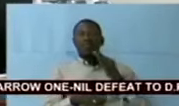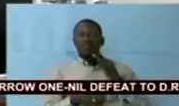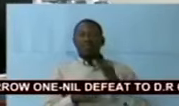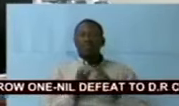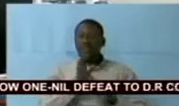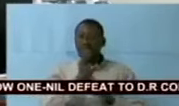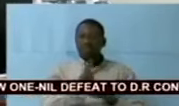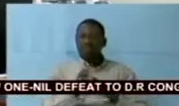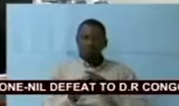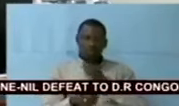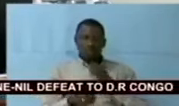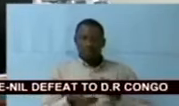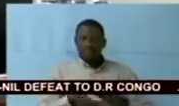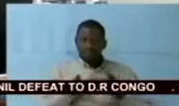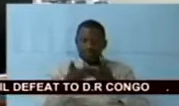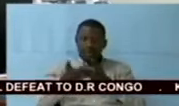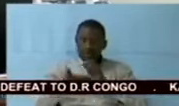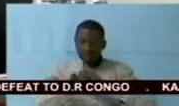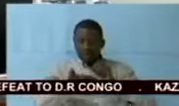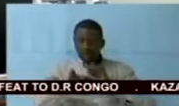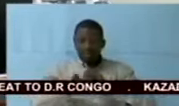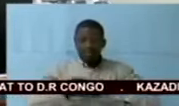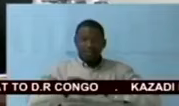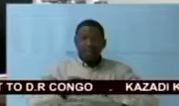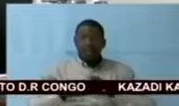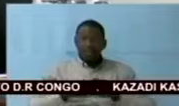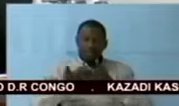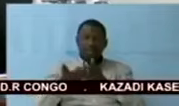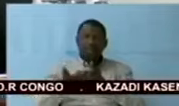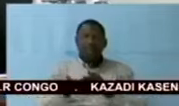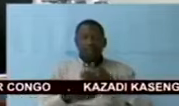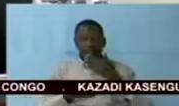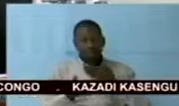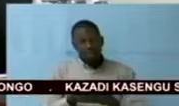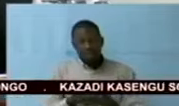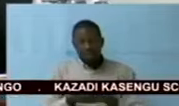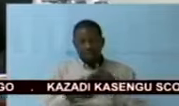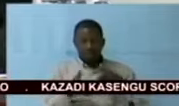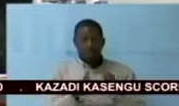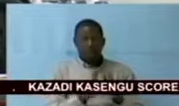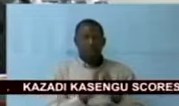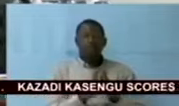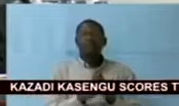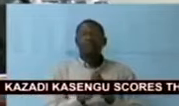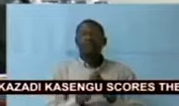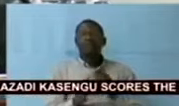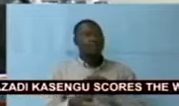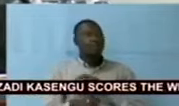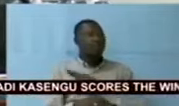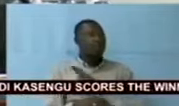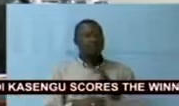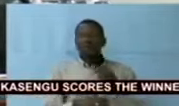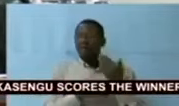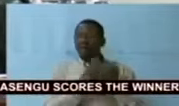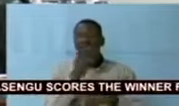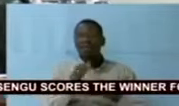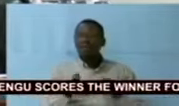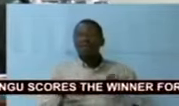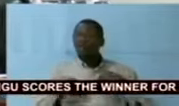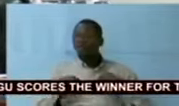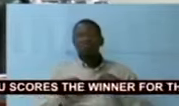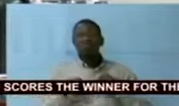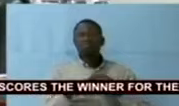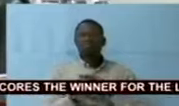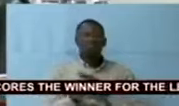interlocutory appeal, natara fang wo wasi façon dundi wo silola, it will not be heard ite